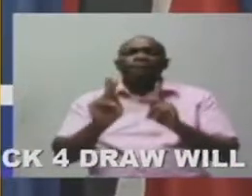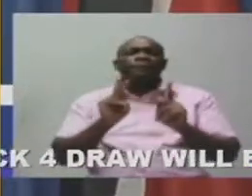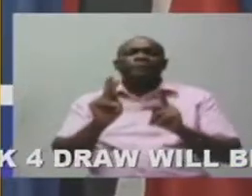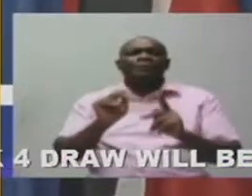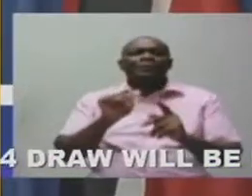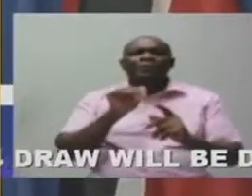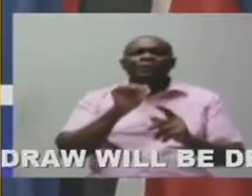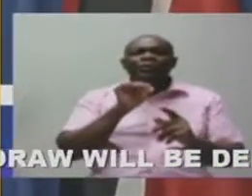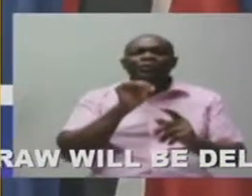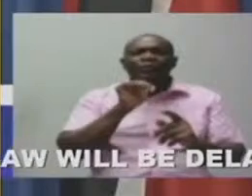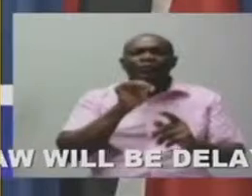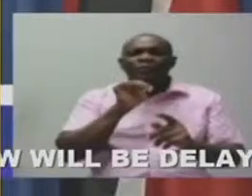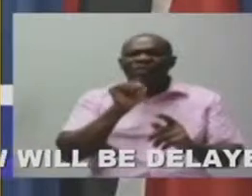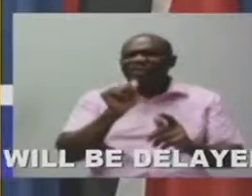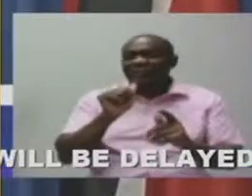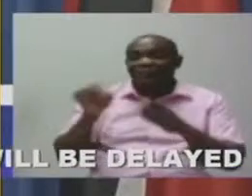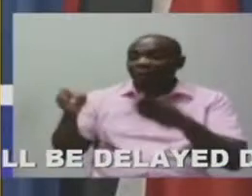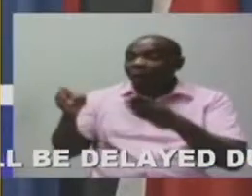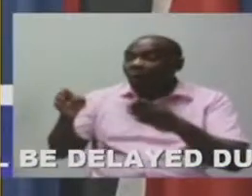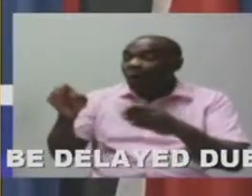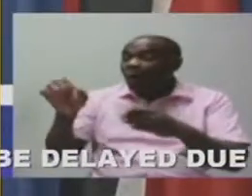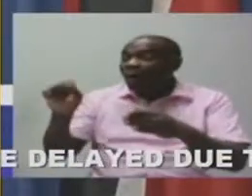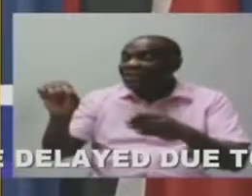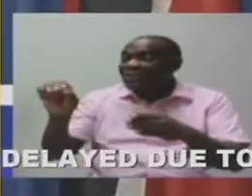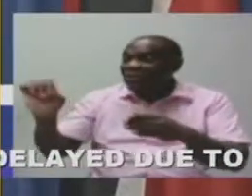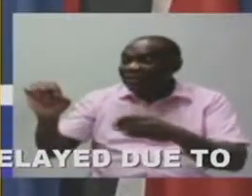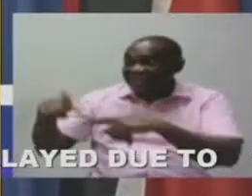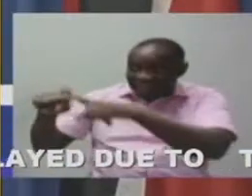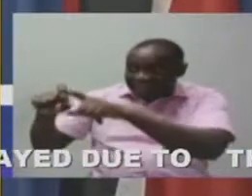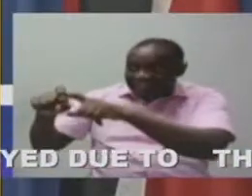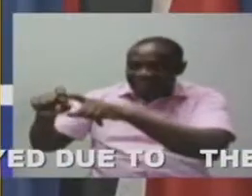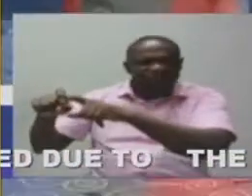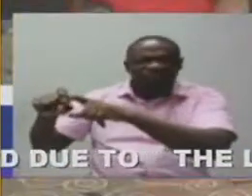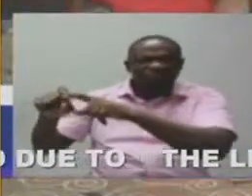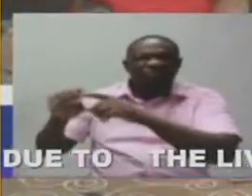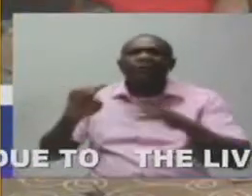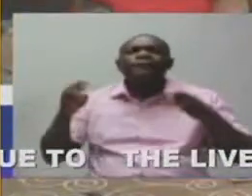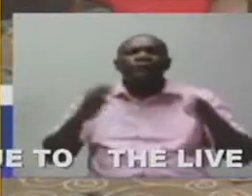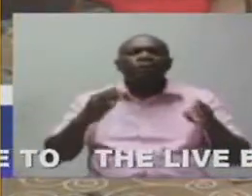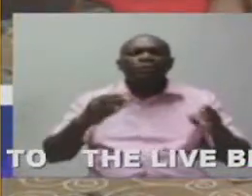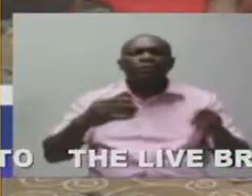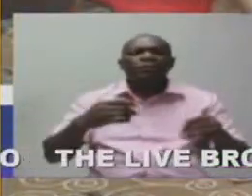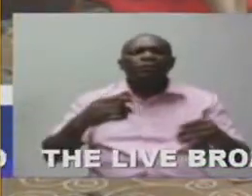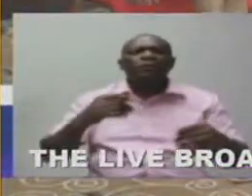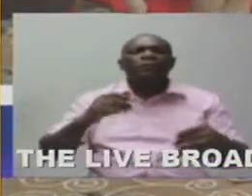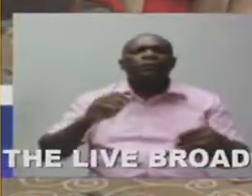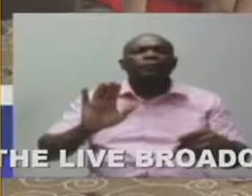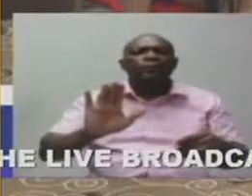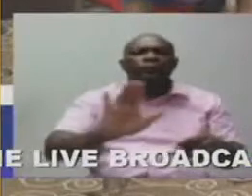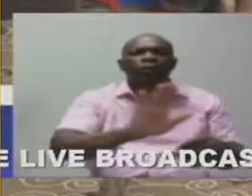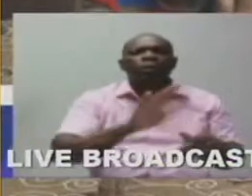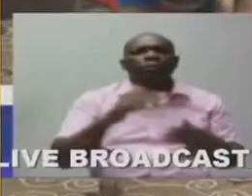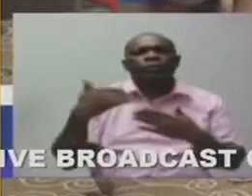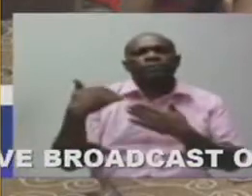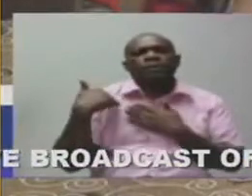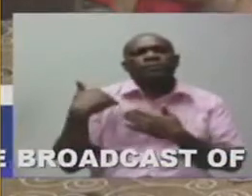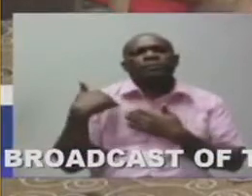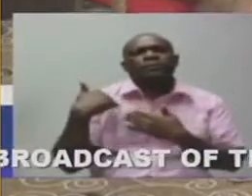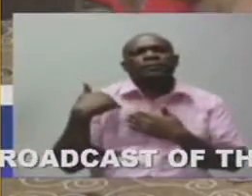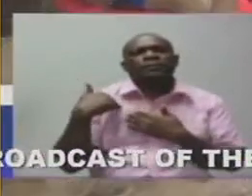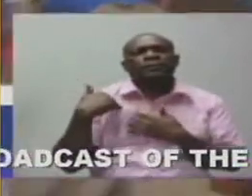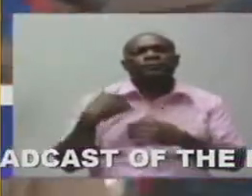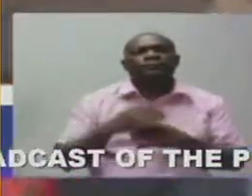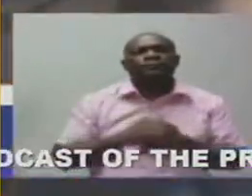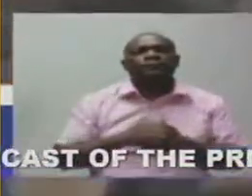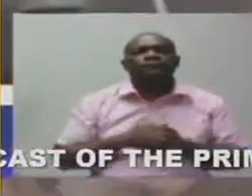personal thing for your personal safety. That's what we're asking you to do. Good afternoon, everyone. Kimberly D'Souza, TTT News.